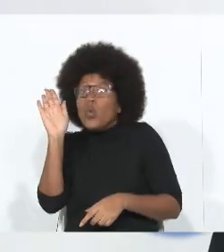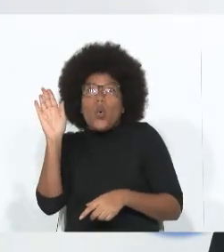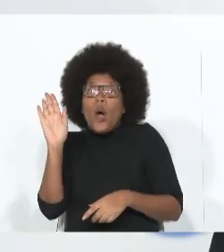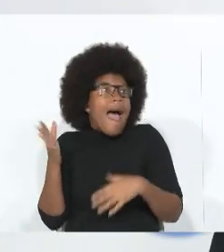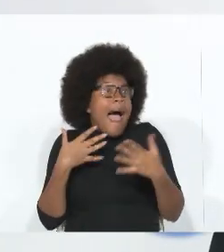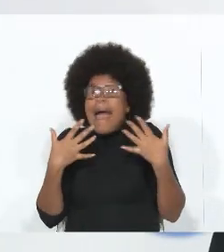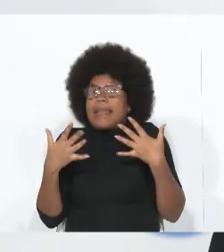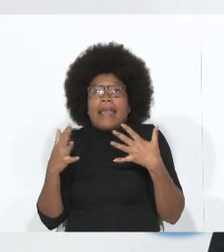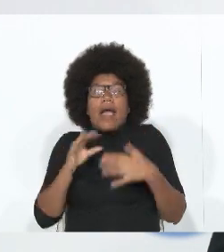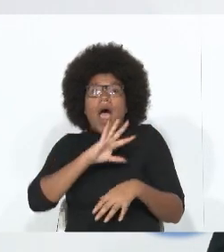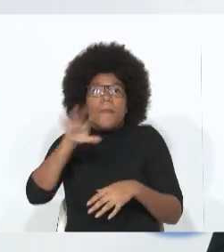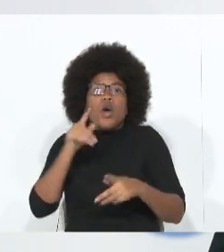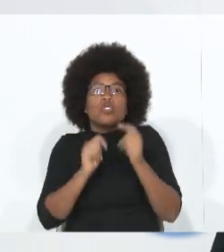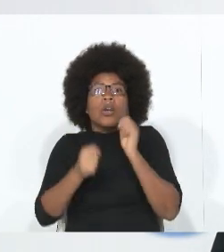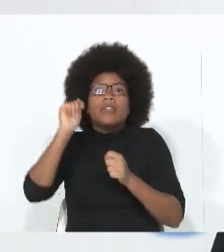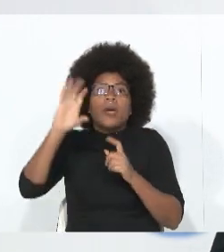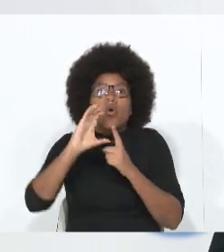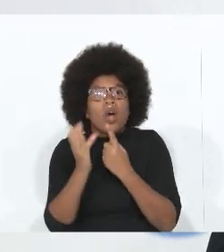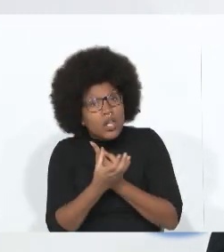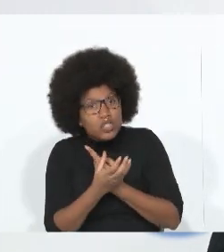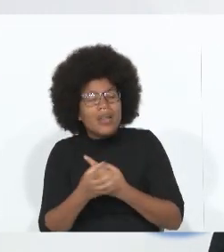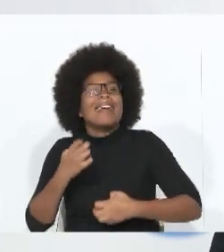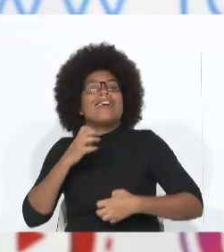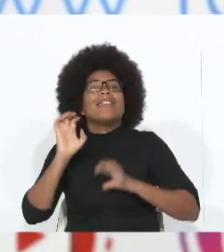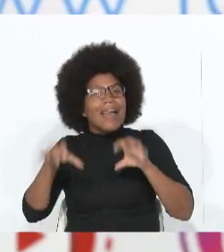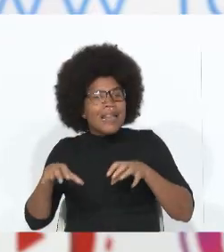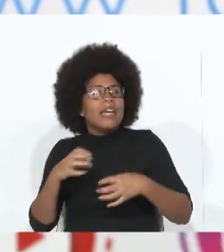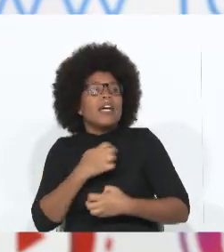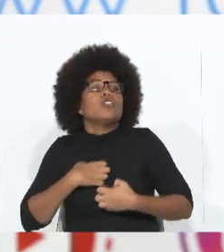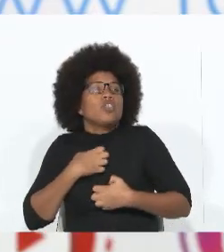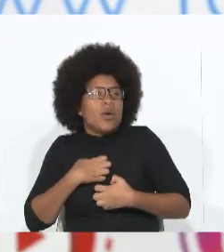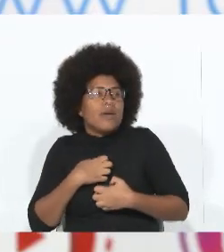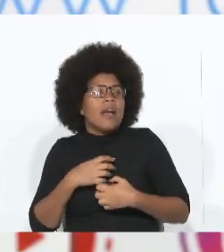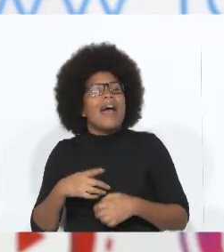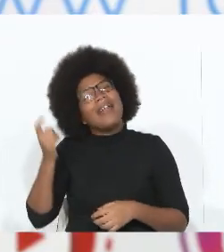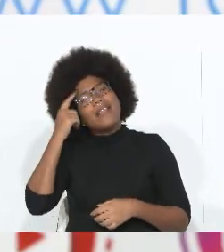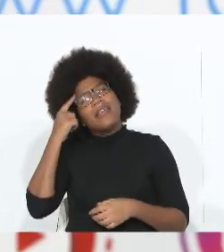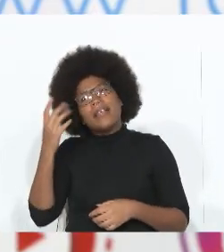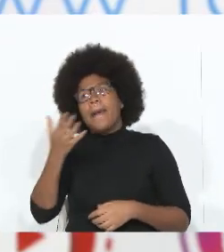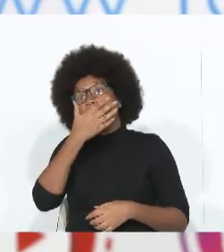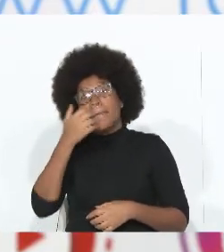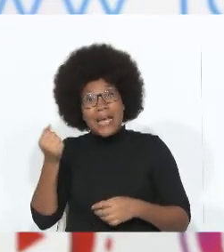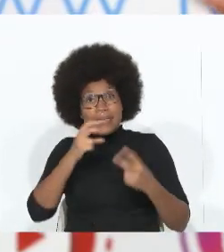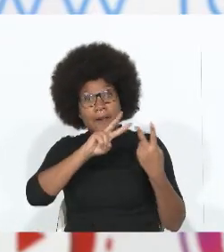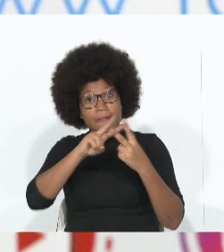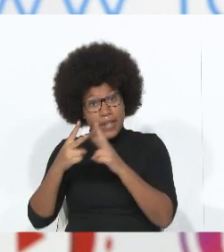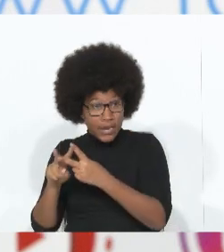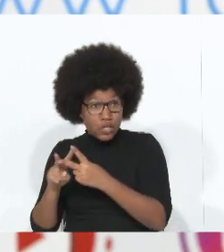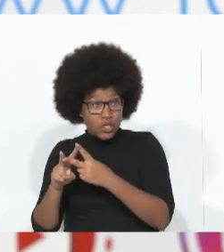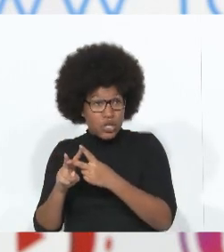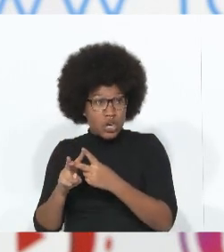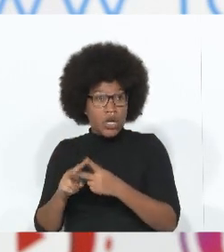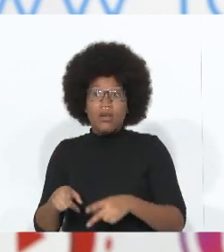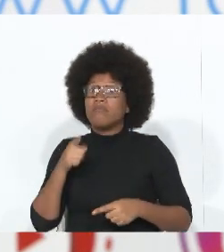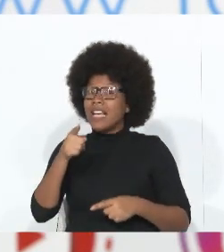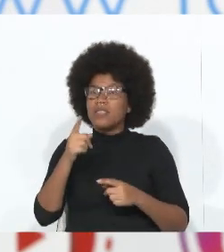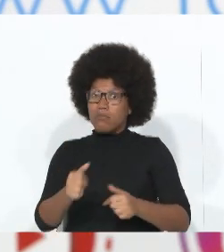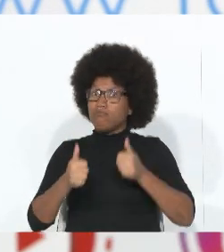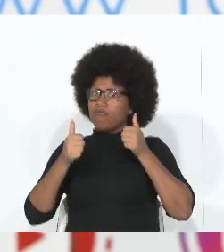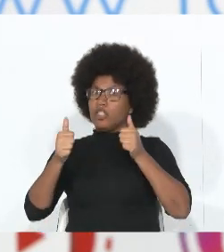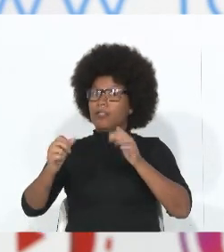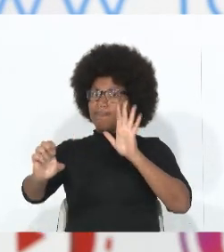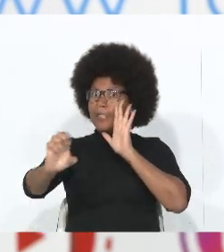our culture to be able to enjoy it. Yeah, exactly. And I think that like Best Village has been a prime